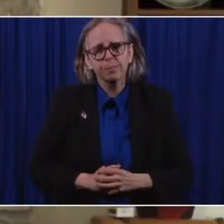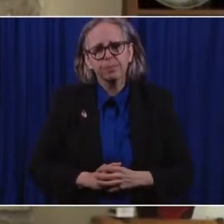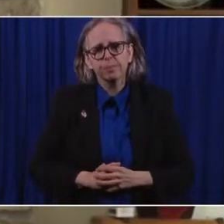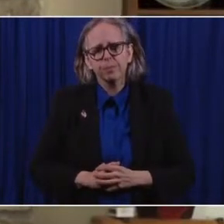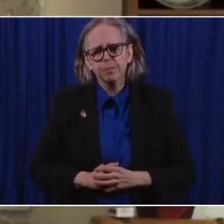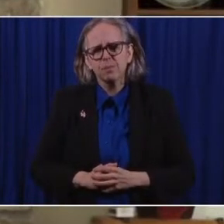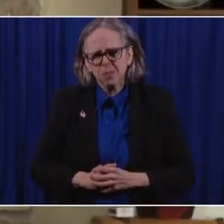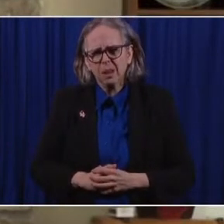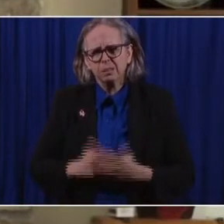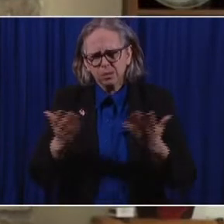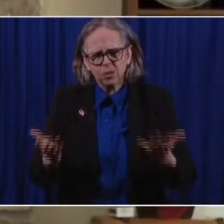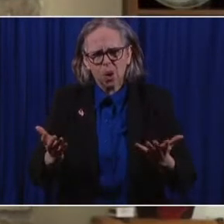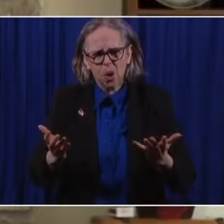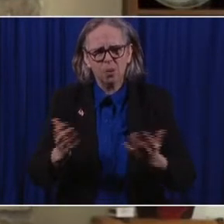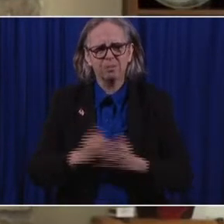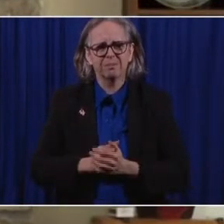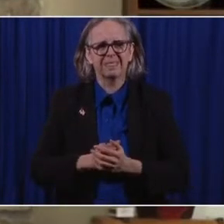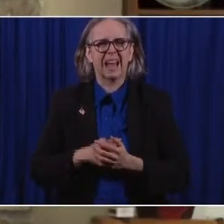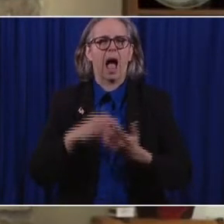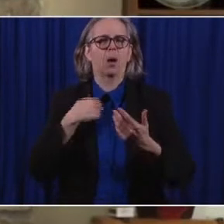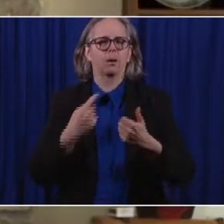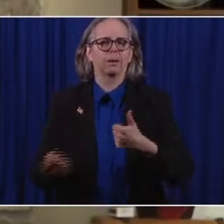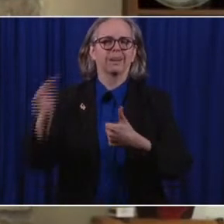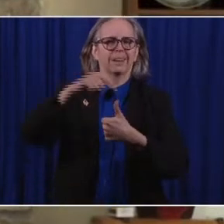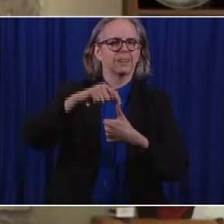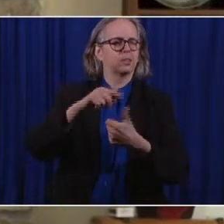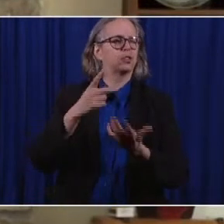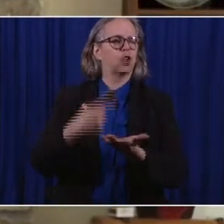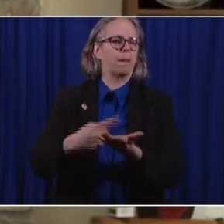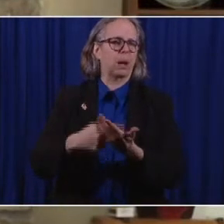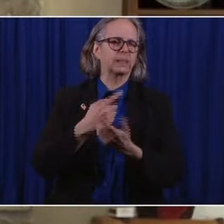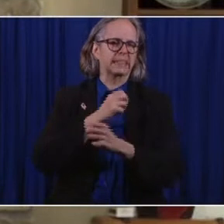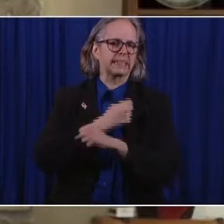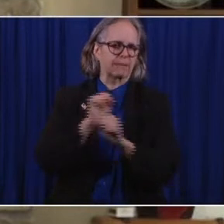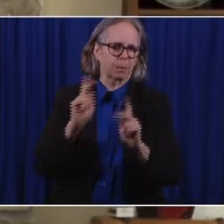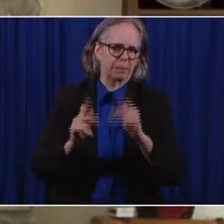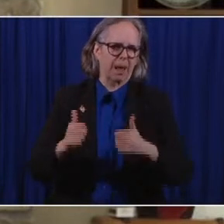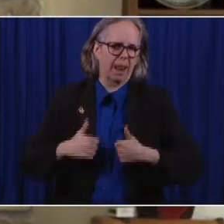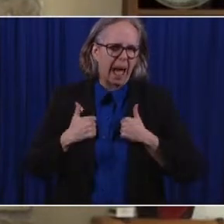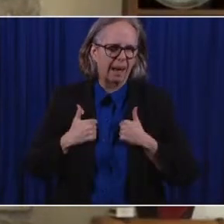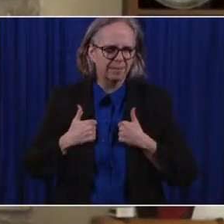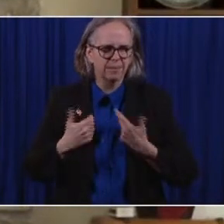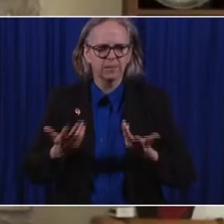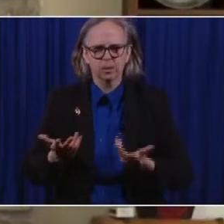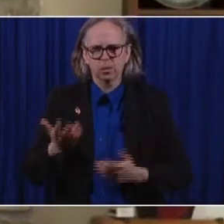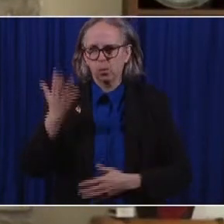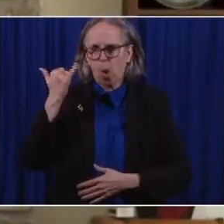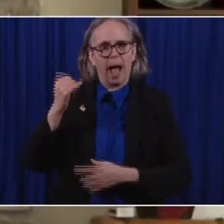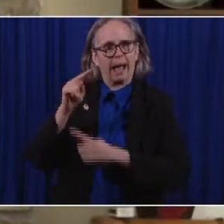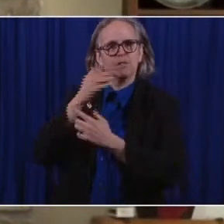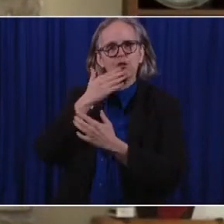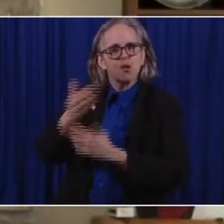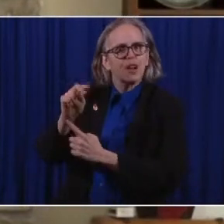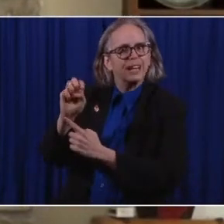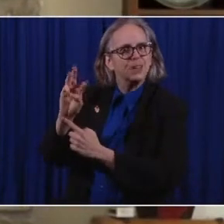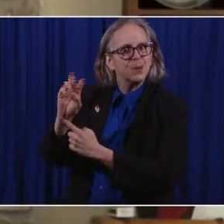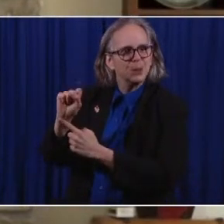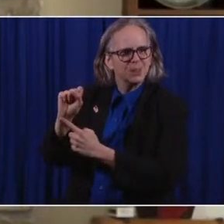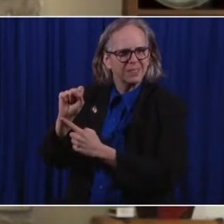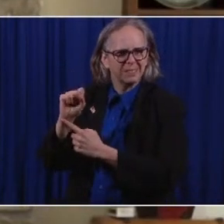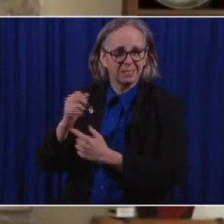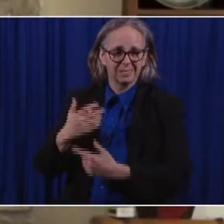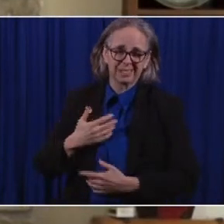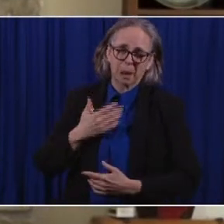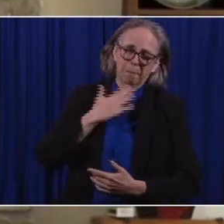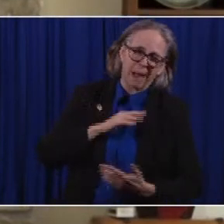revisit the saving lives, how we're doing. We have some really, really good news. Bad news, of course, is 54% of all the